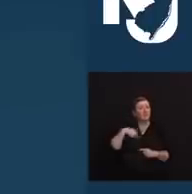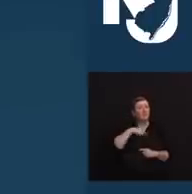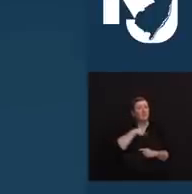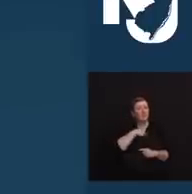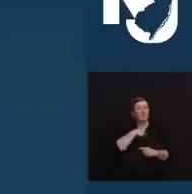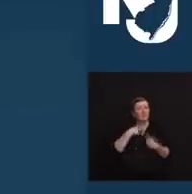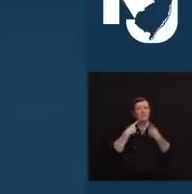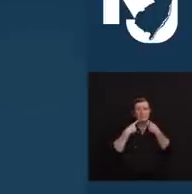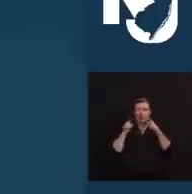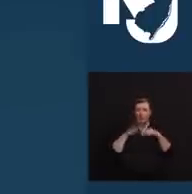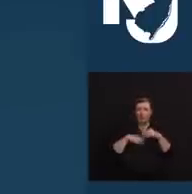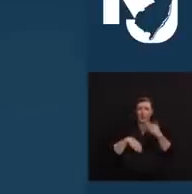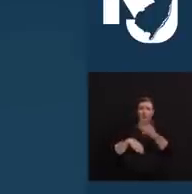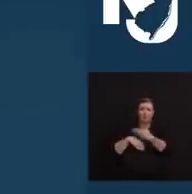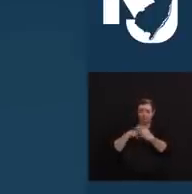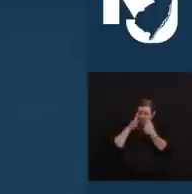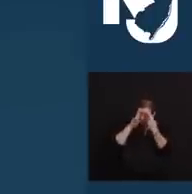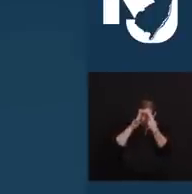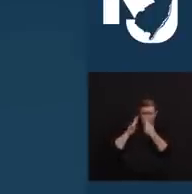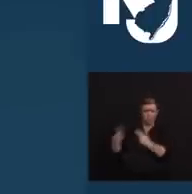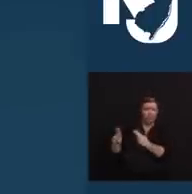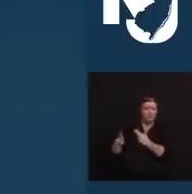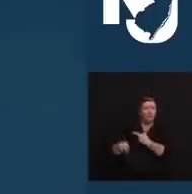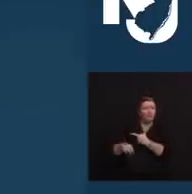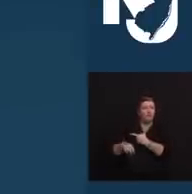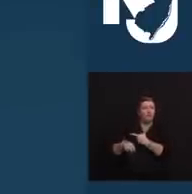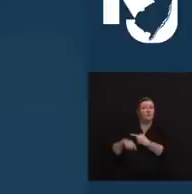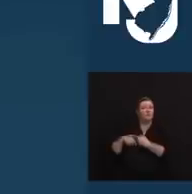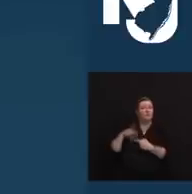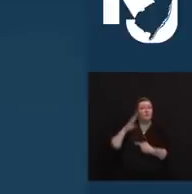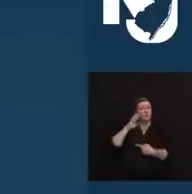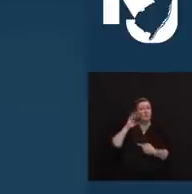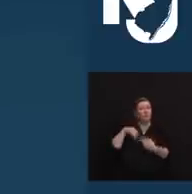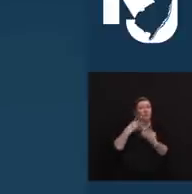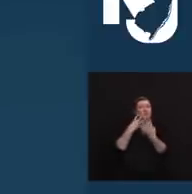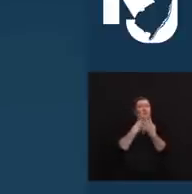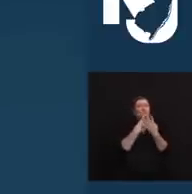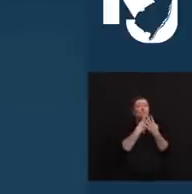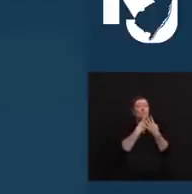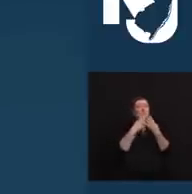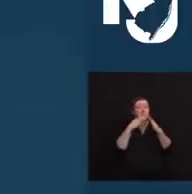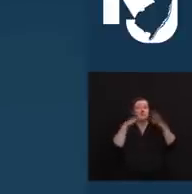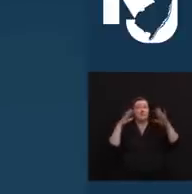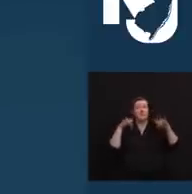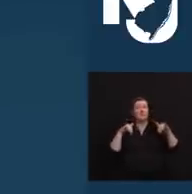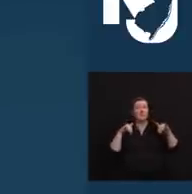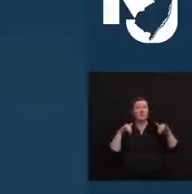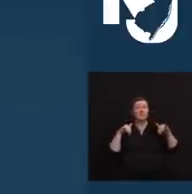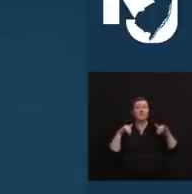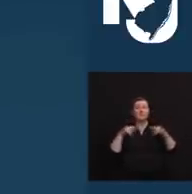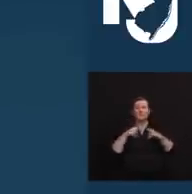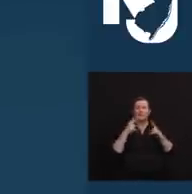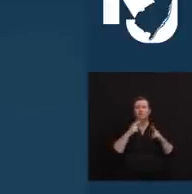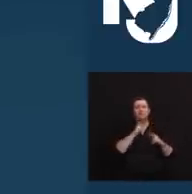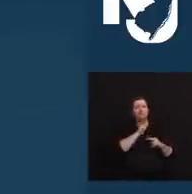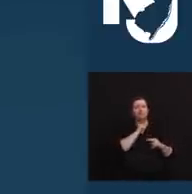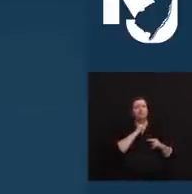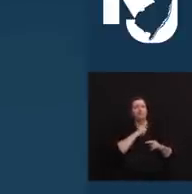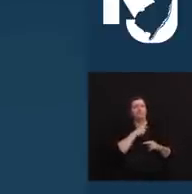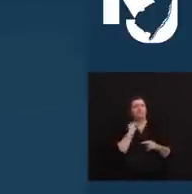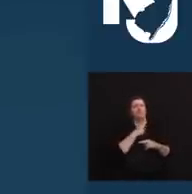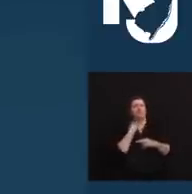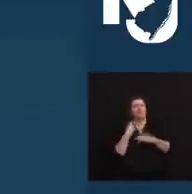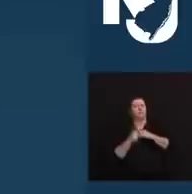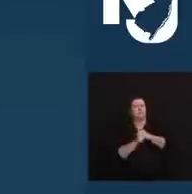matter is our criminal justice system, our prisons, our vulnerable communities, period, for everybody involved. It's just a